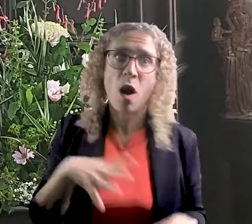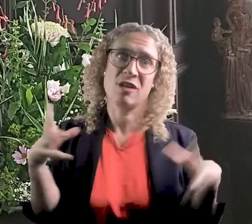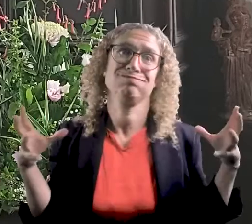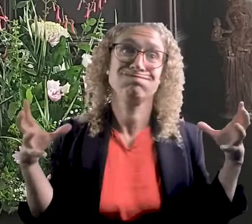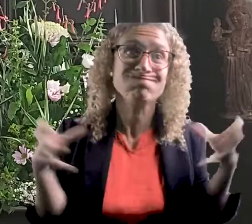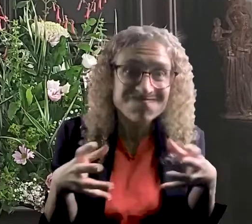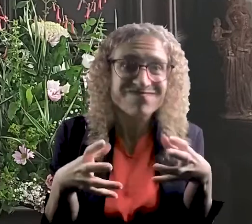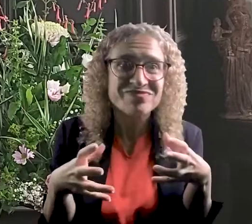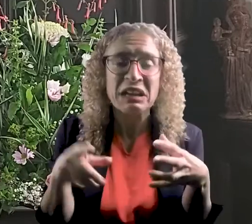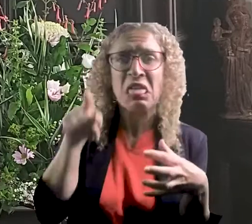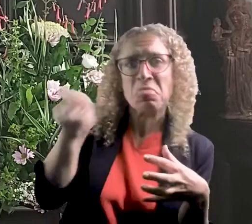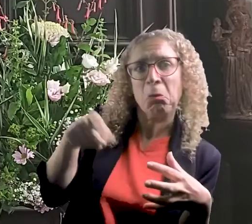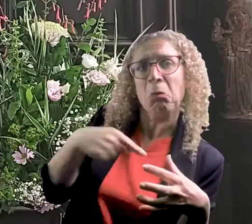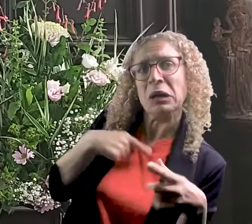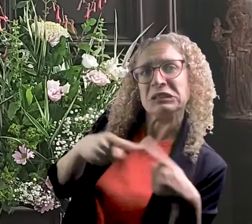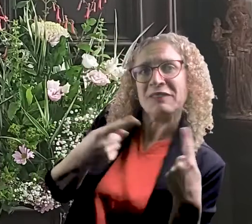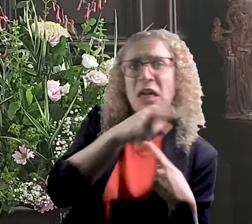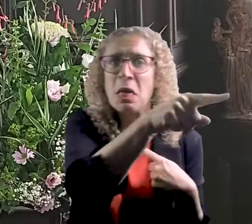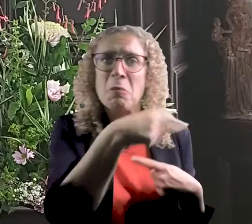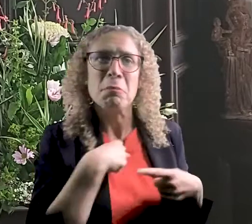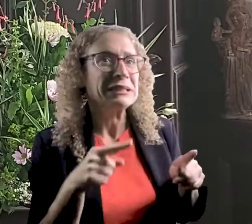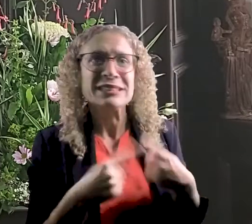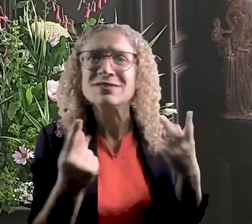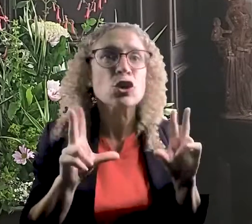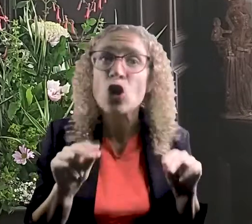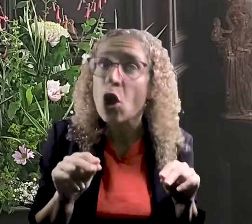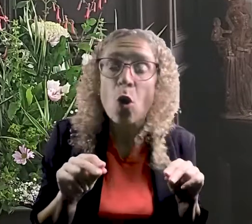all and is in all.